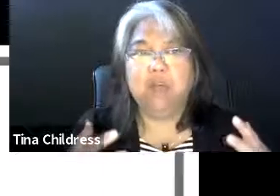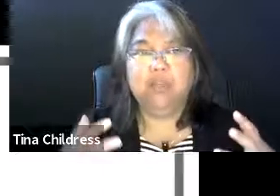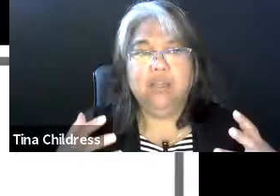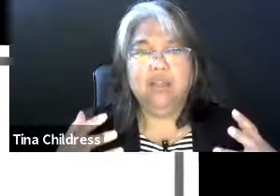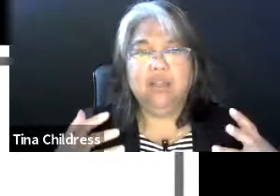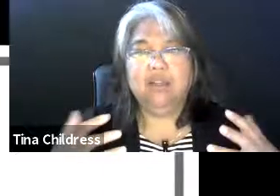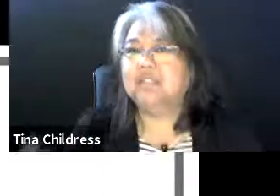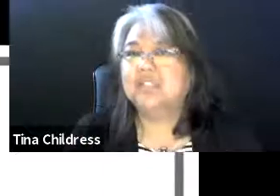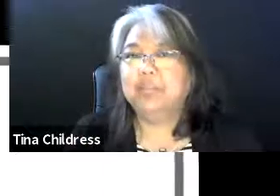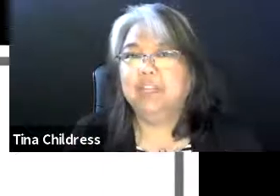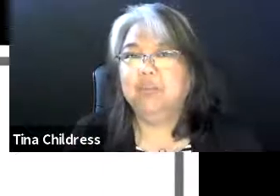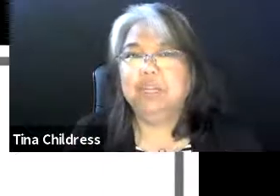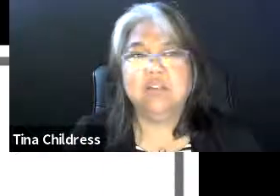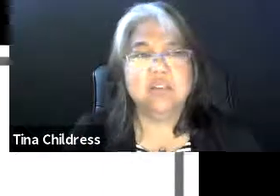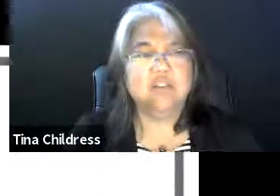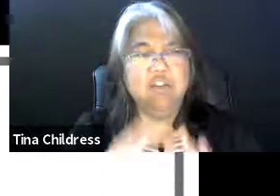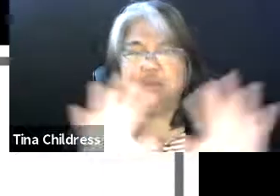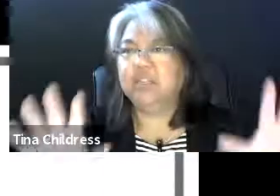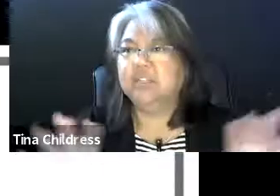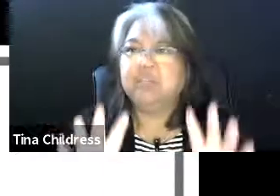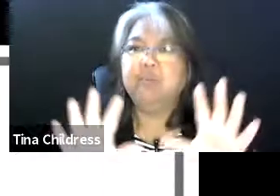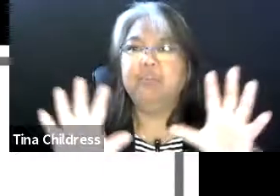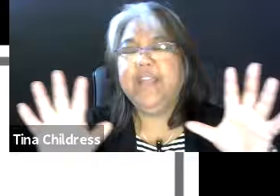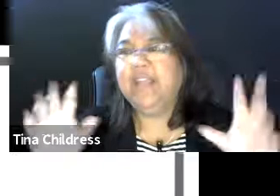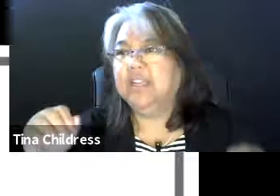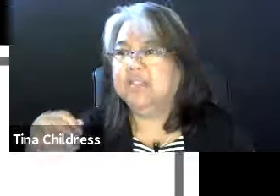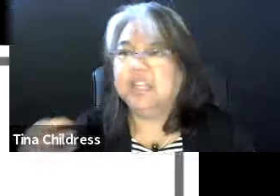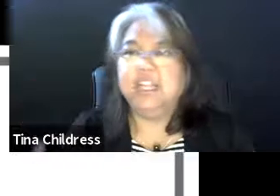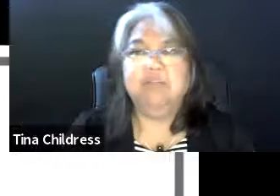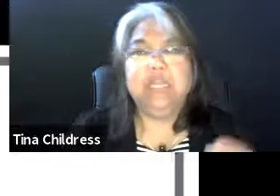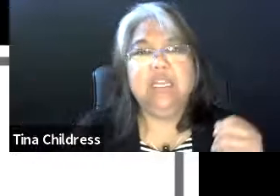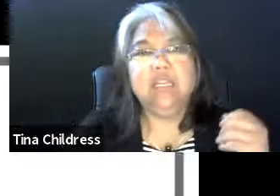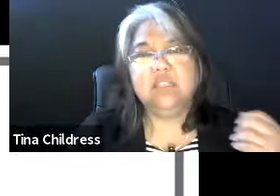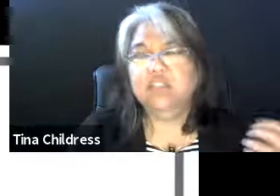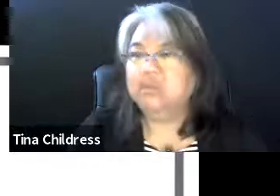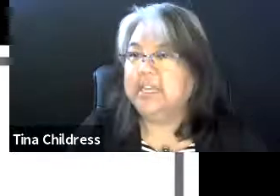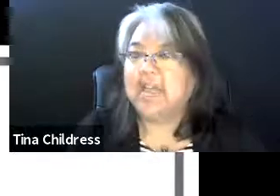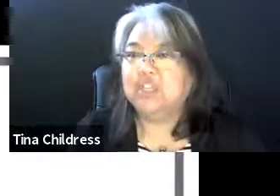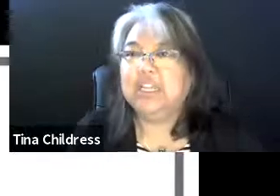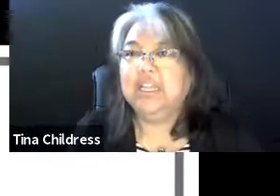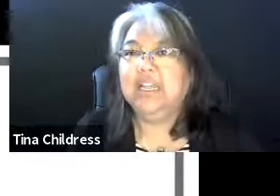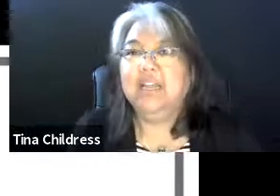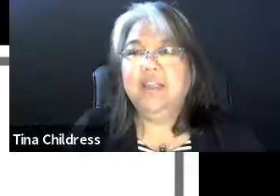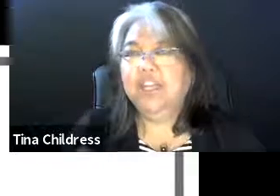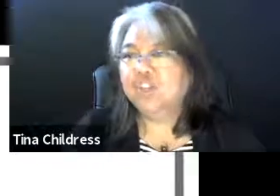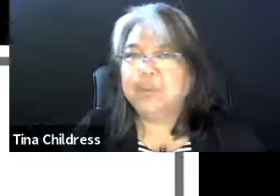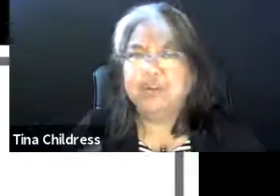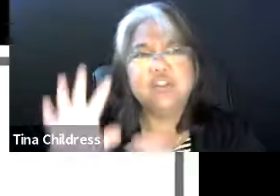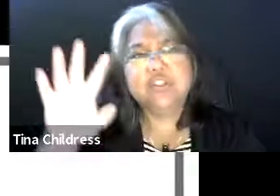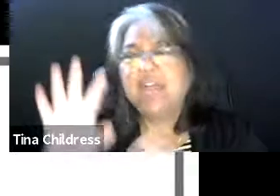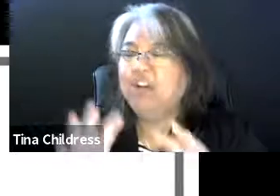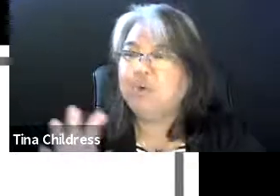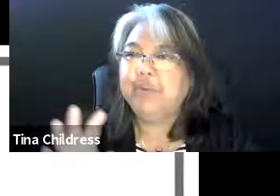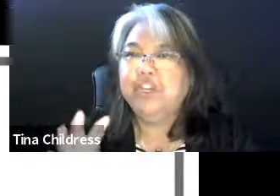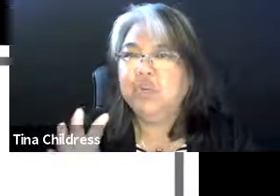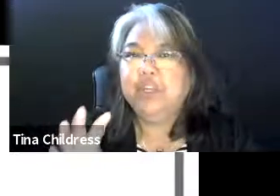to help accessibility, because, you know, the Zoom thing and setting up meetings and using captioning and